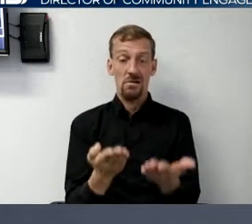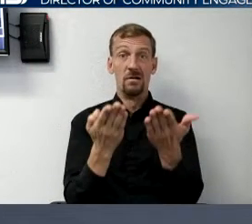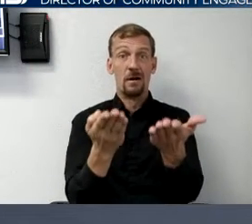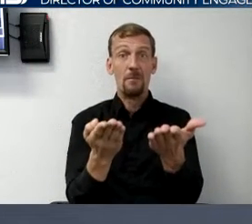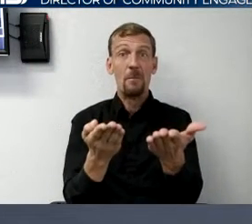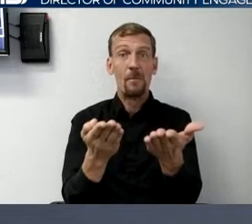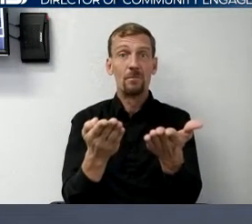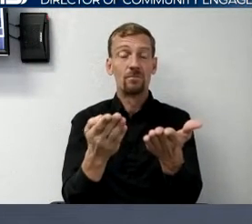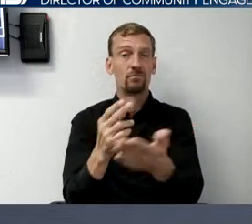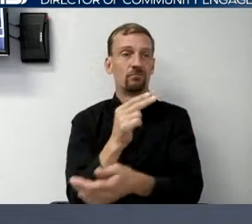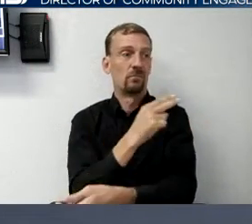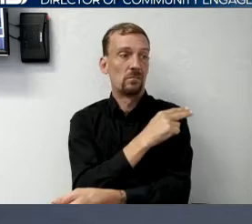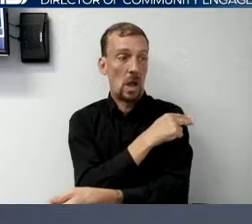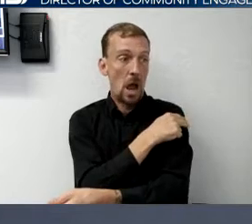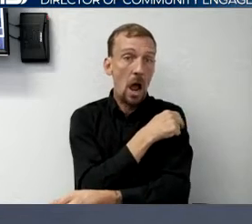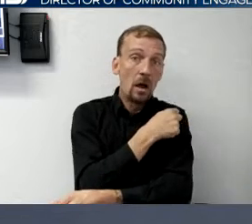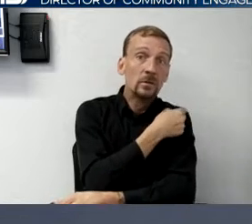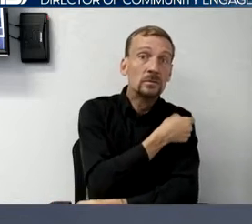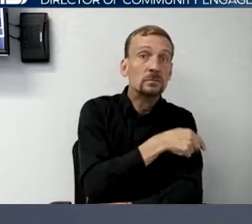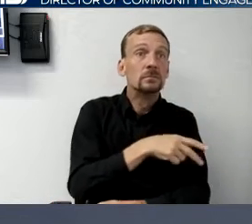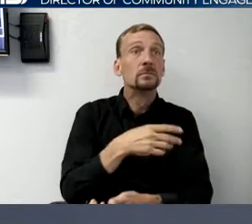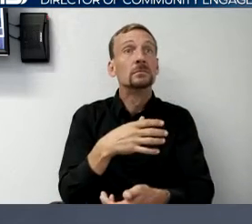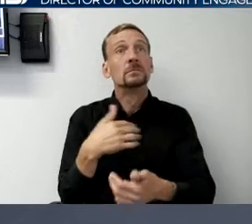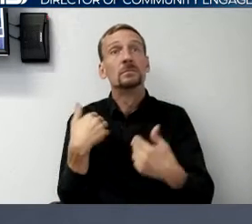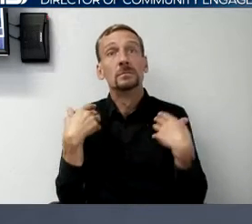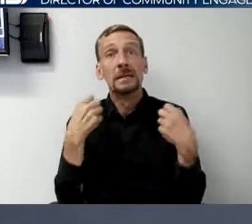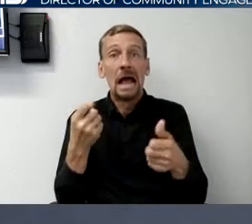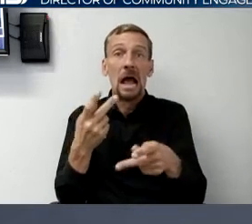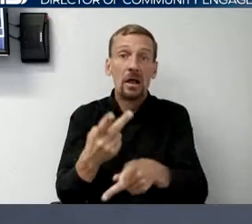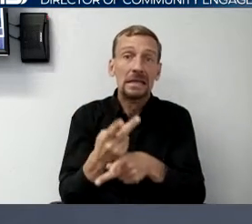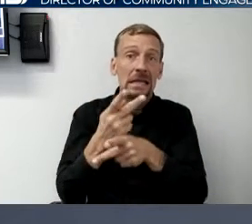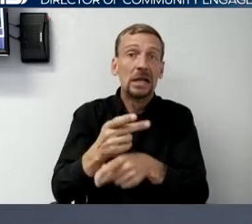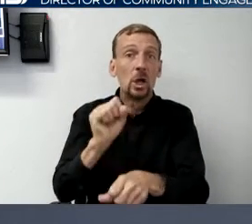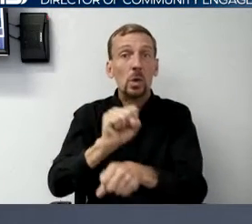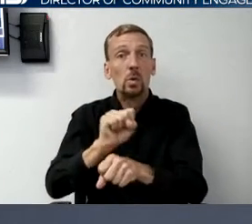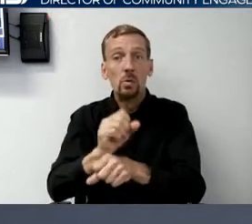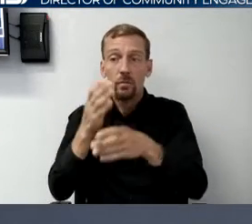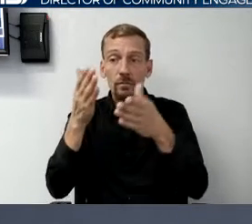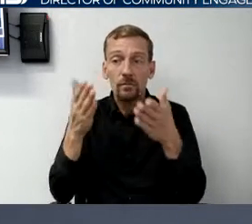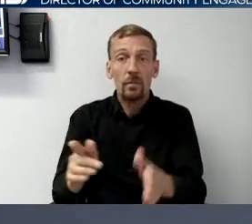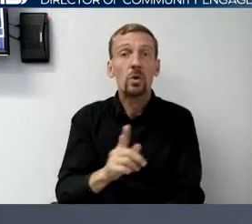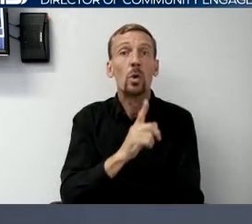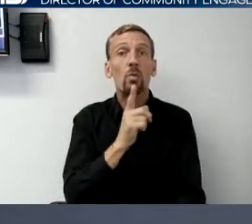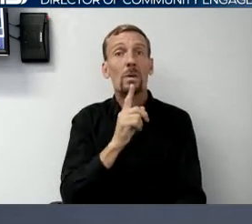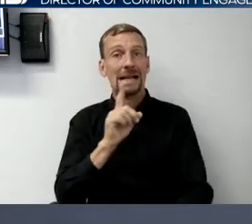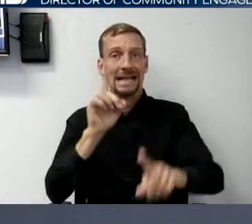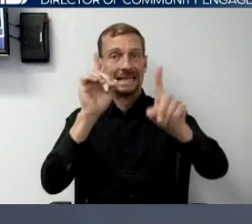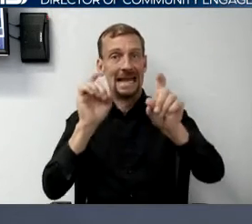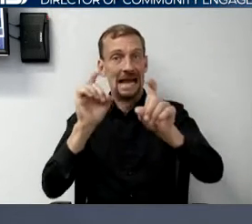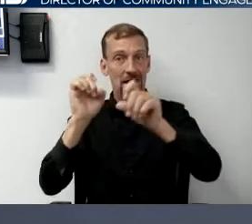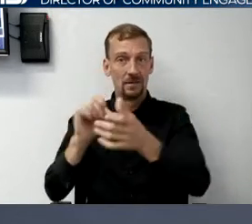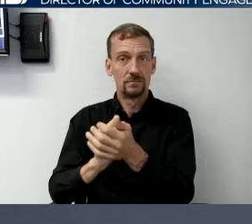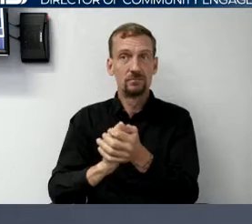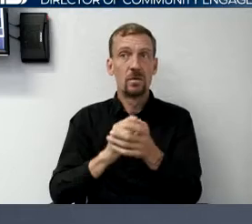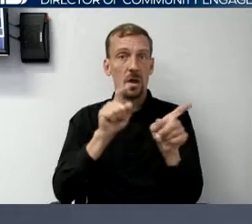that hospitals, healthcare workers only, tested, and